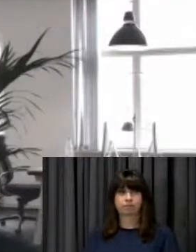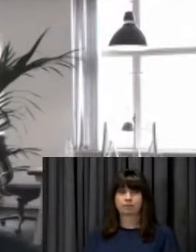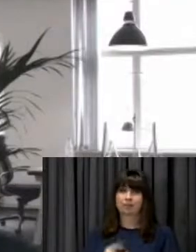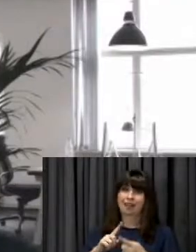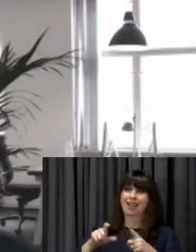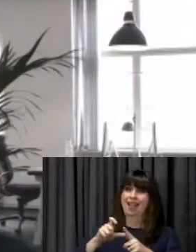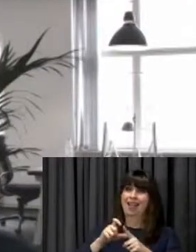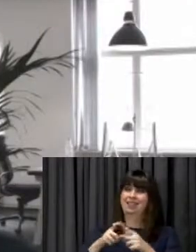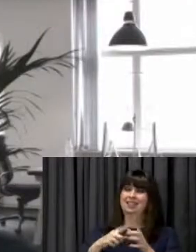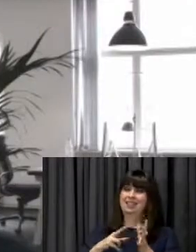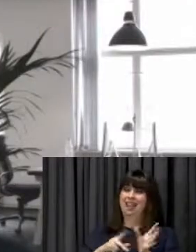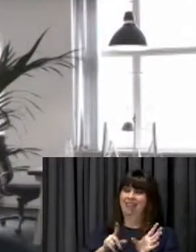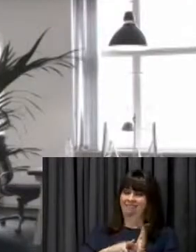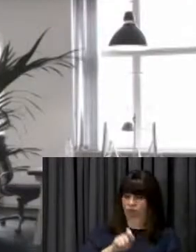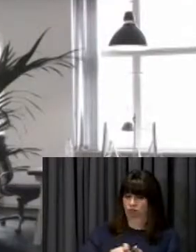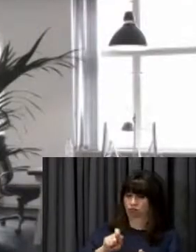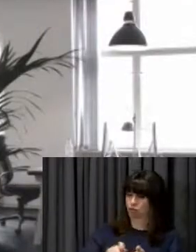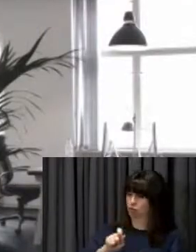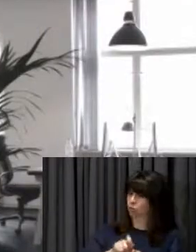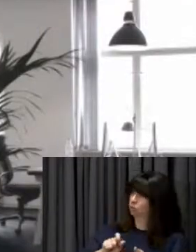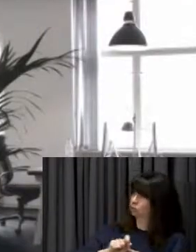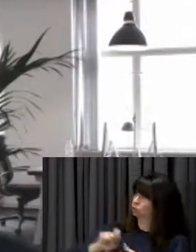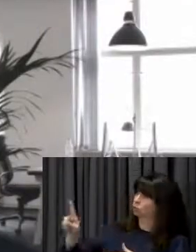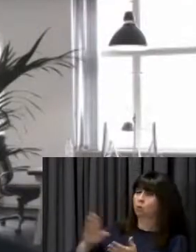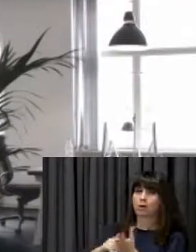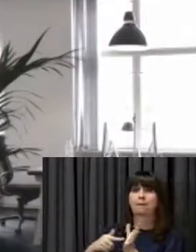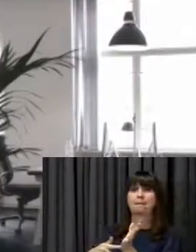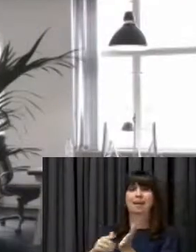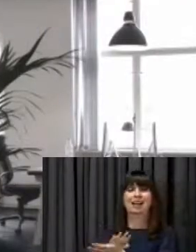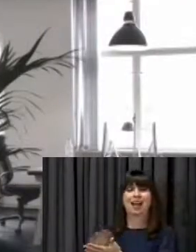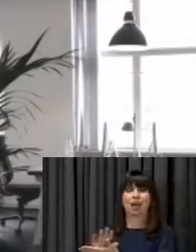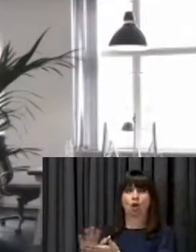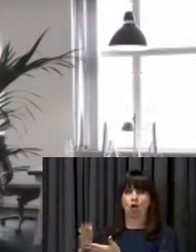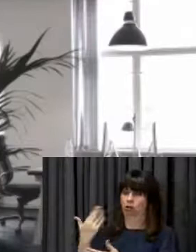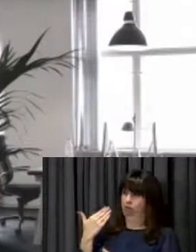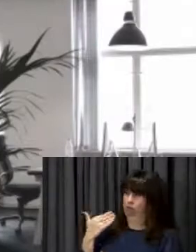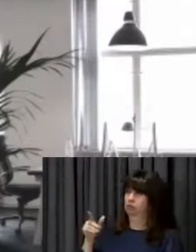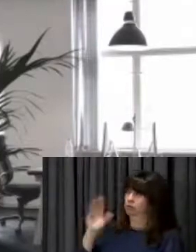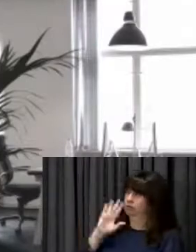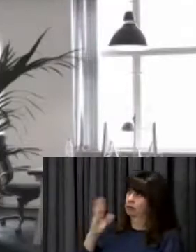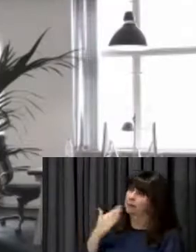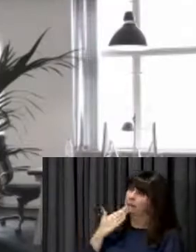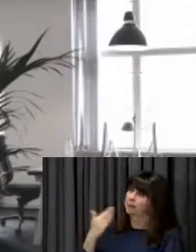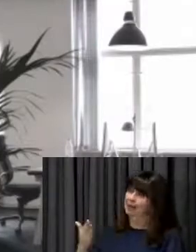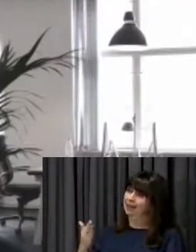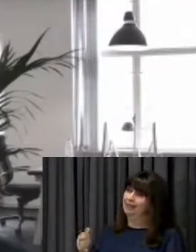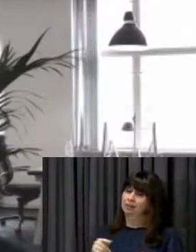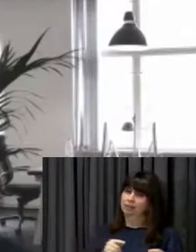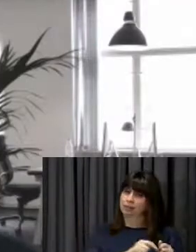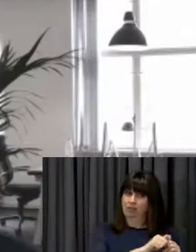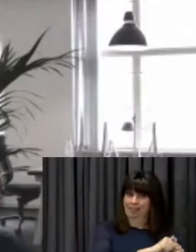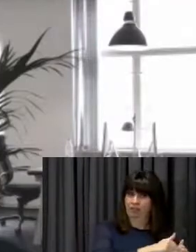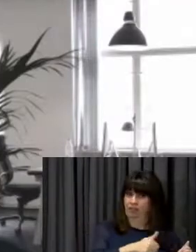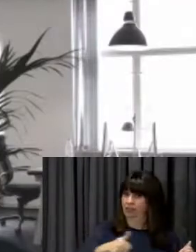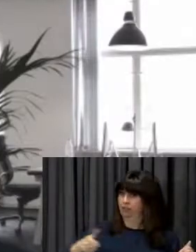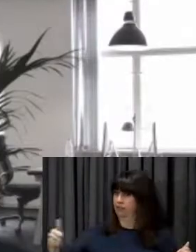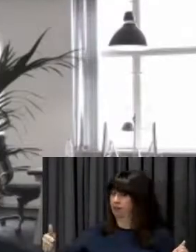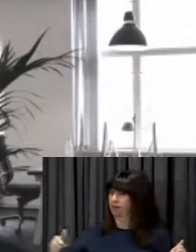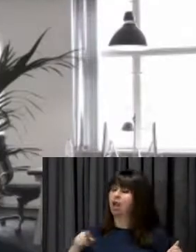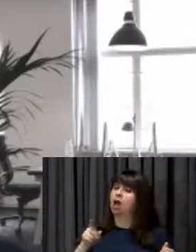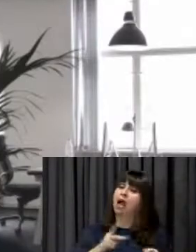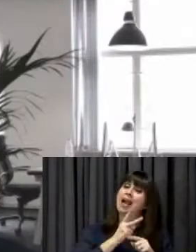leader Ed Davey wrote to the Health Secretary Matt Hancock calling for unpaid carers to be included on the priority list for